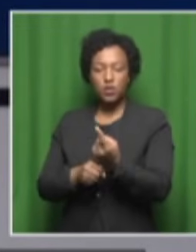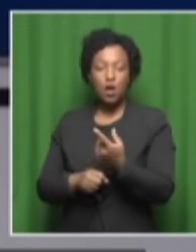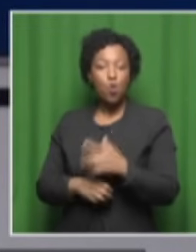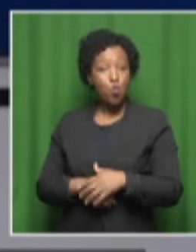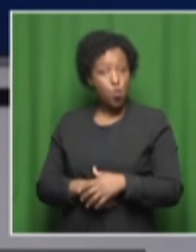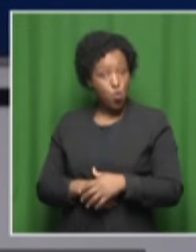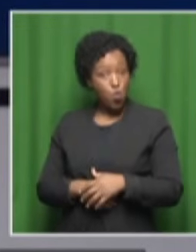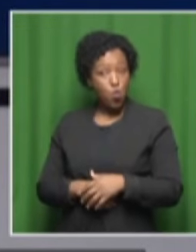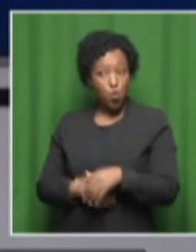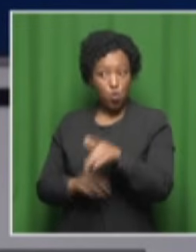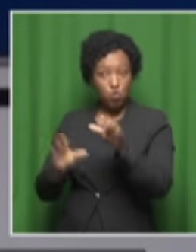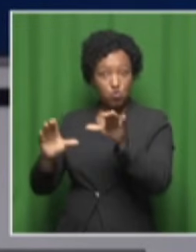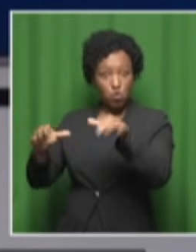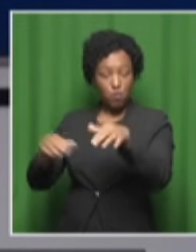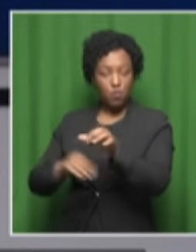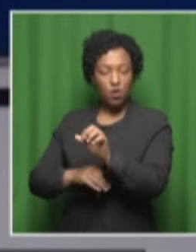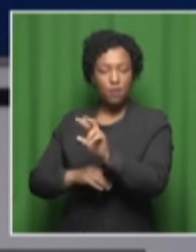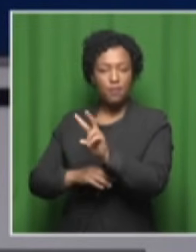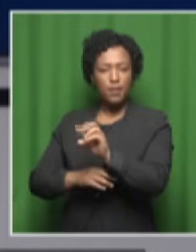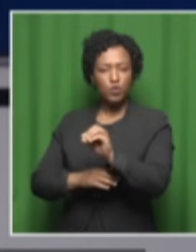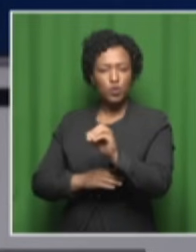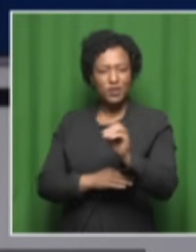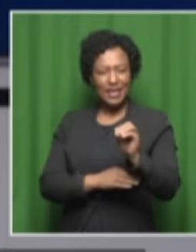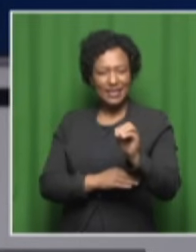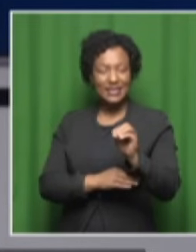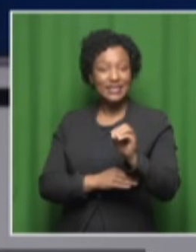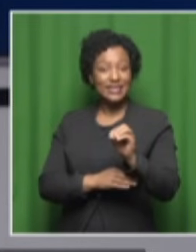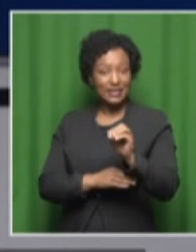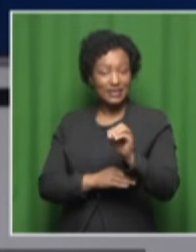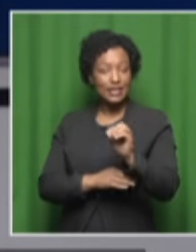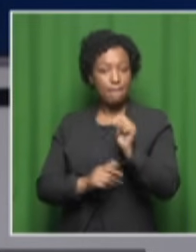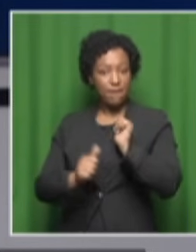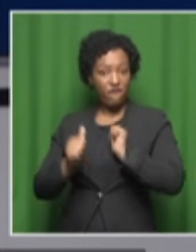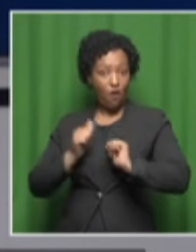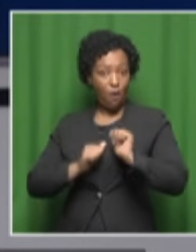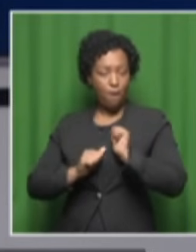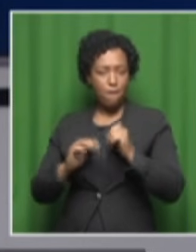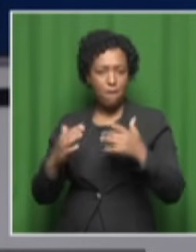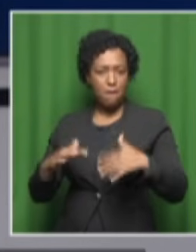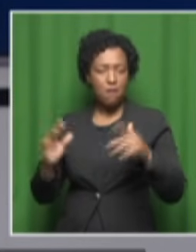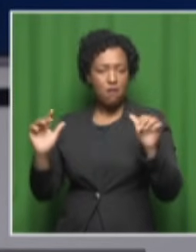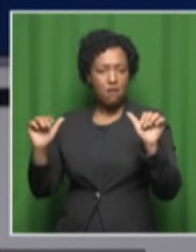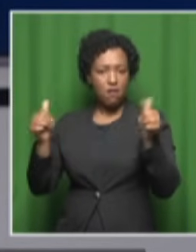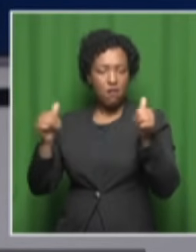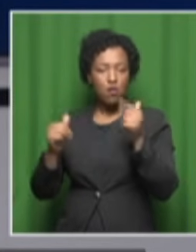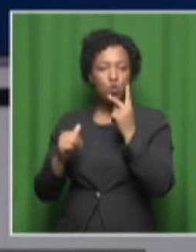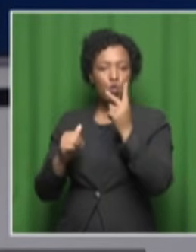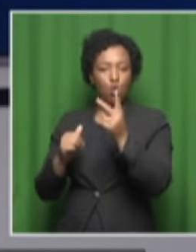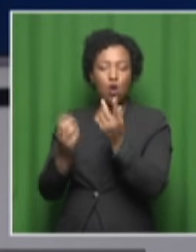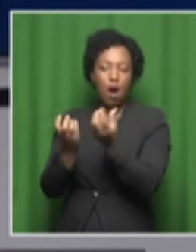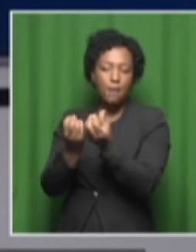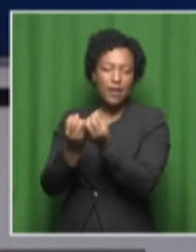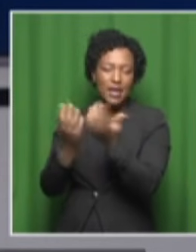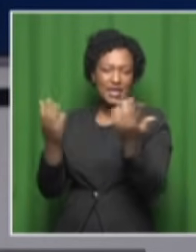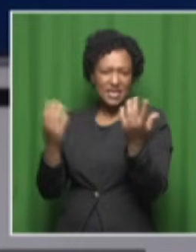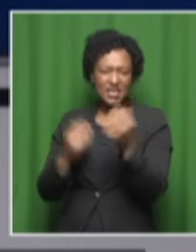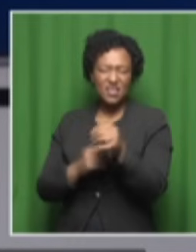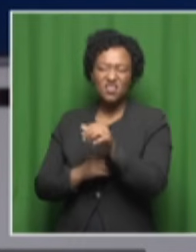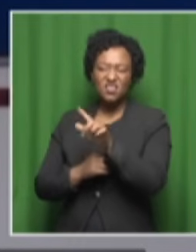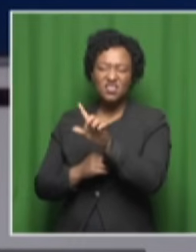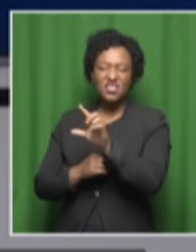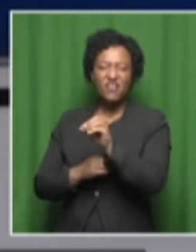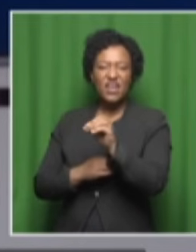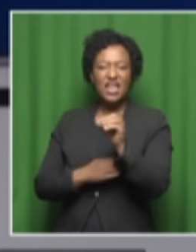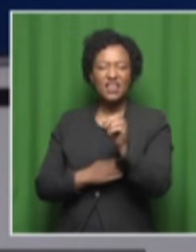have performed significantly. And I think if we, you know, look at the numbers themselves, about